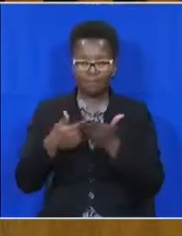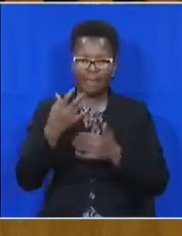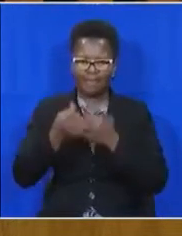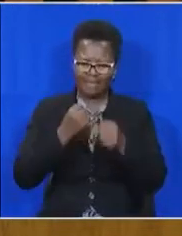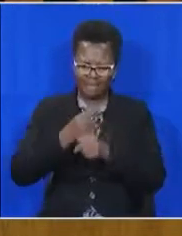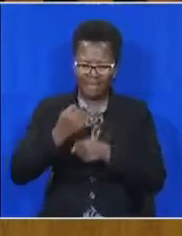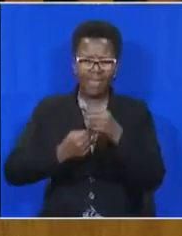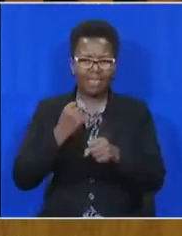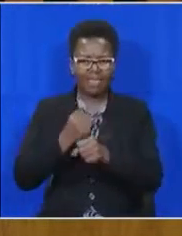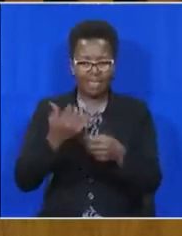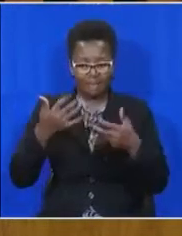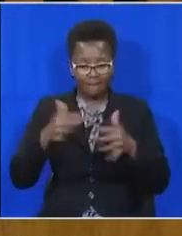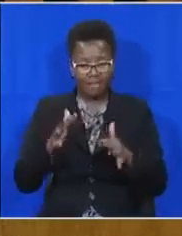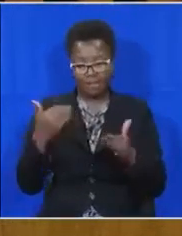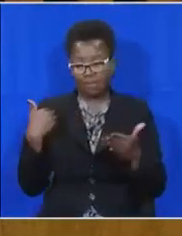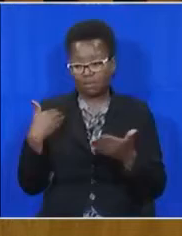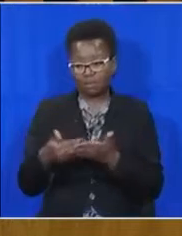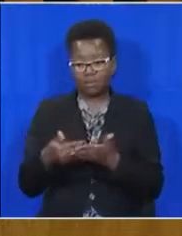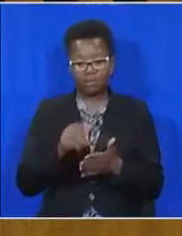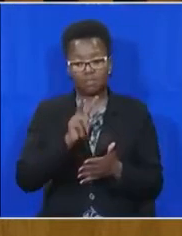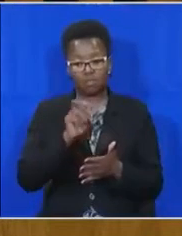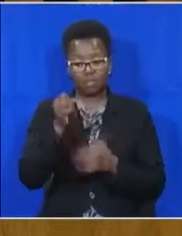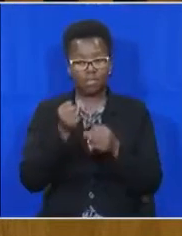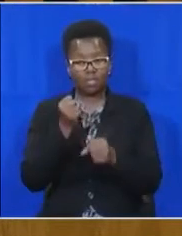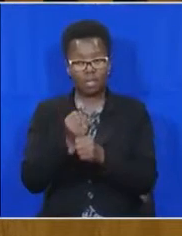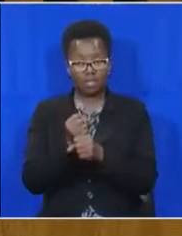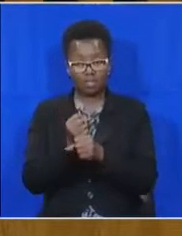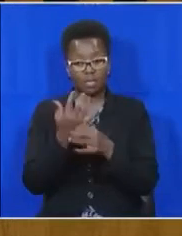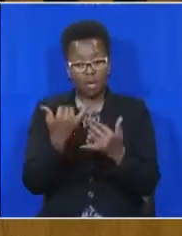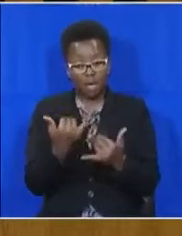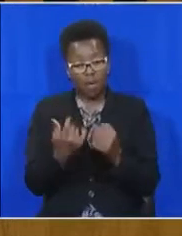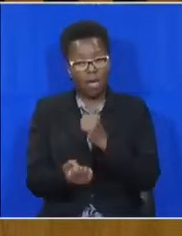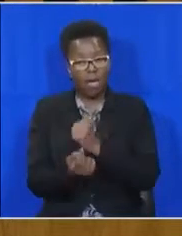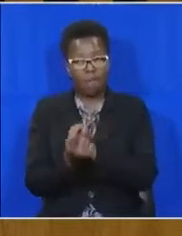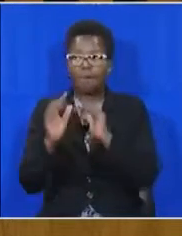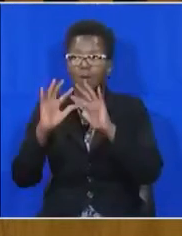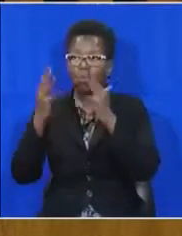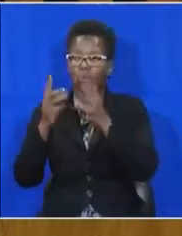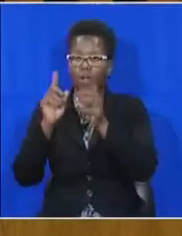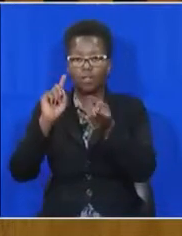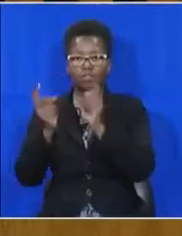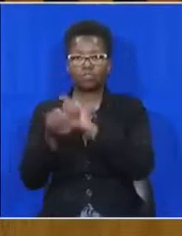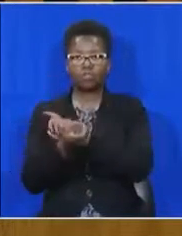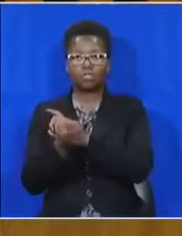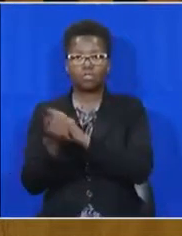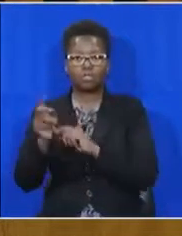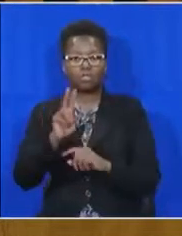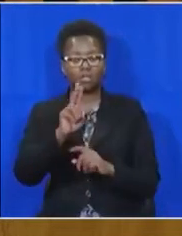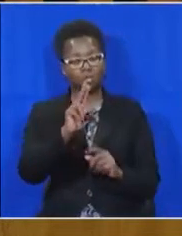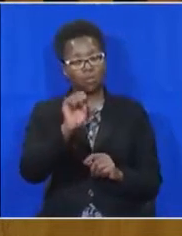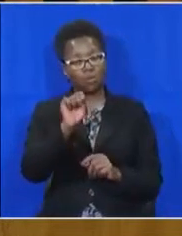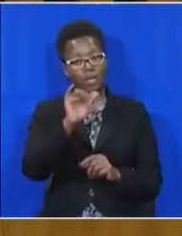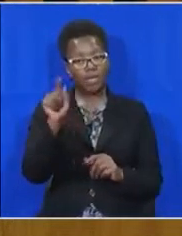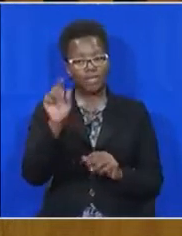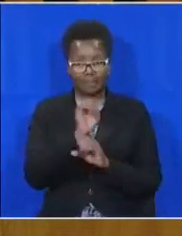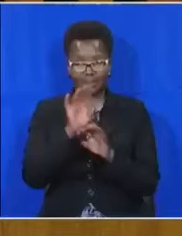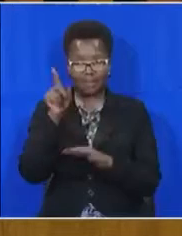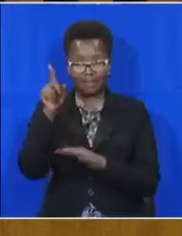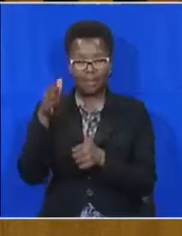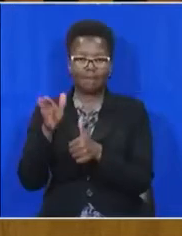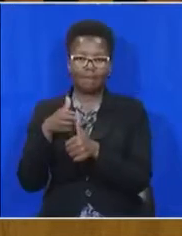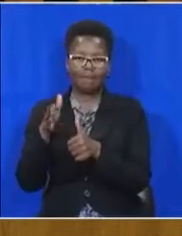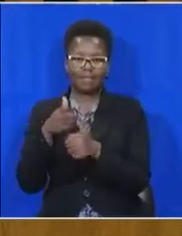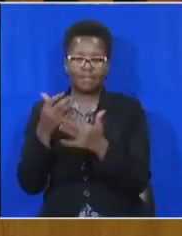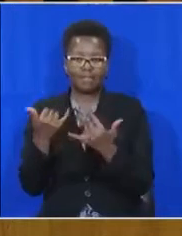as it was in the last 2 decades, it's changed the world. The United States is the country which has pioneered the rollout of fracking and has seen